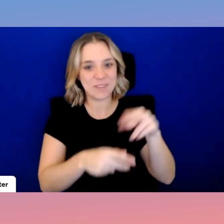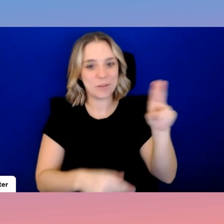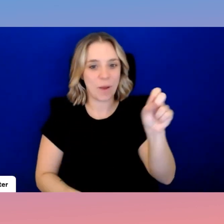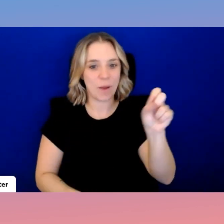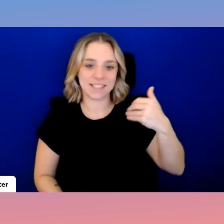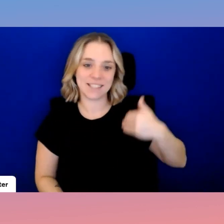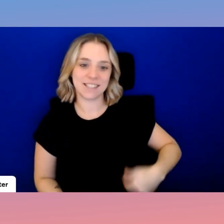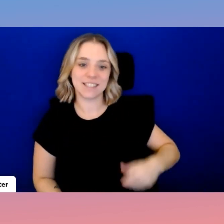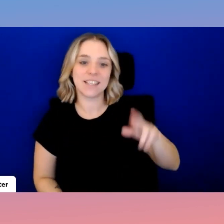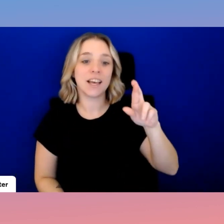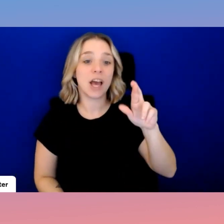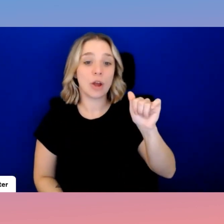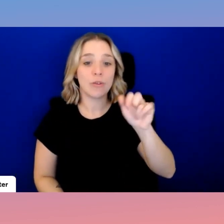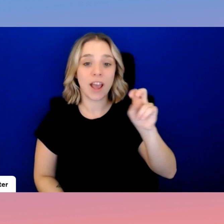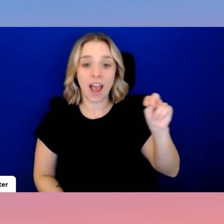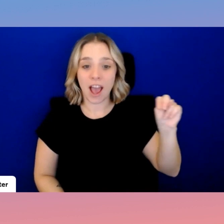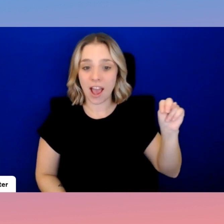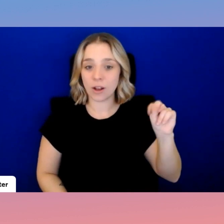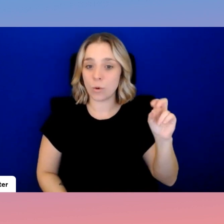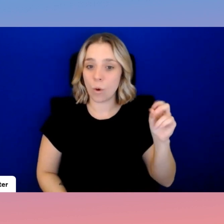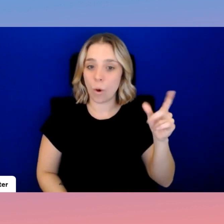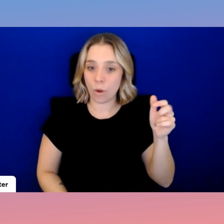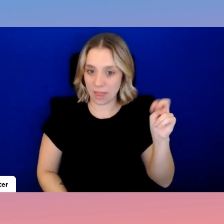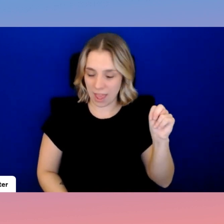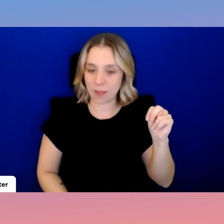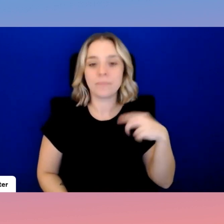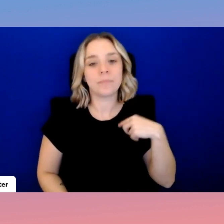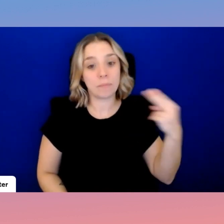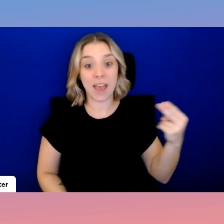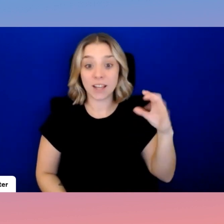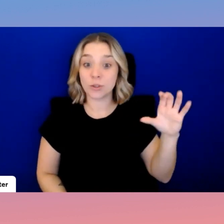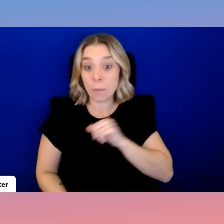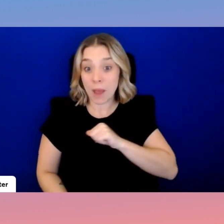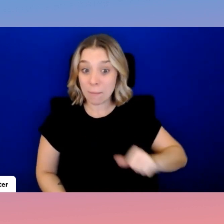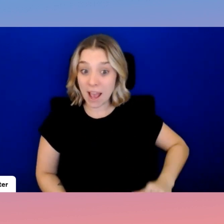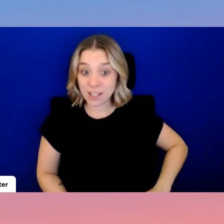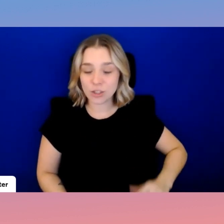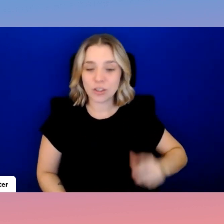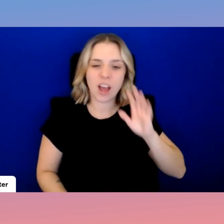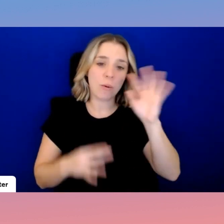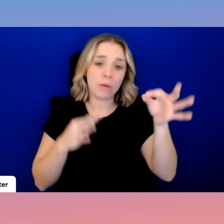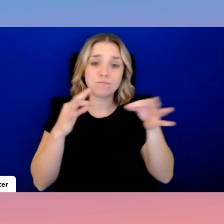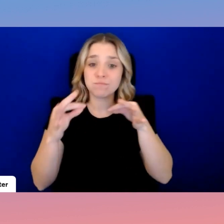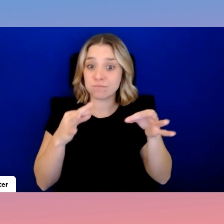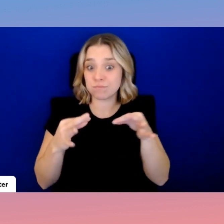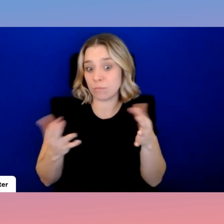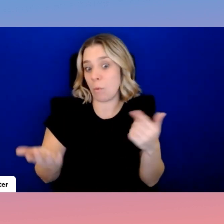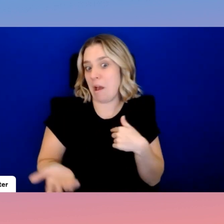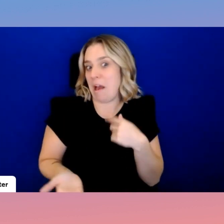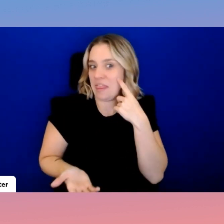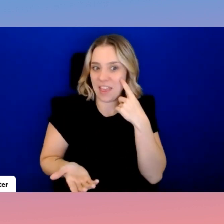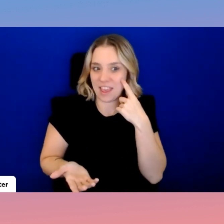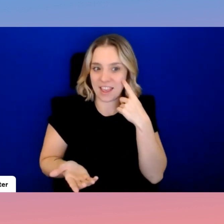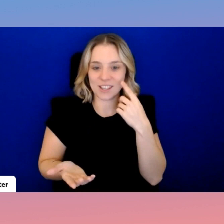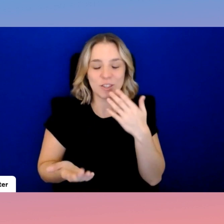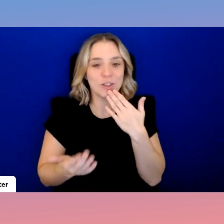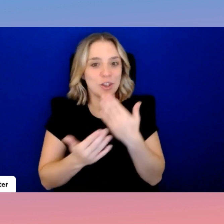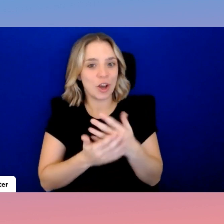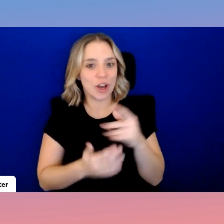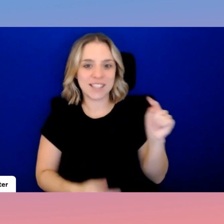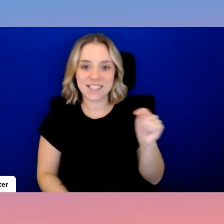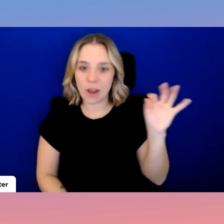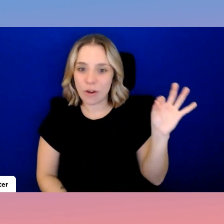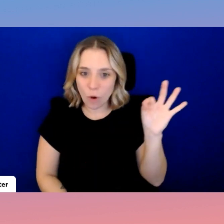is Riaan Nolan, and I'm a HashiCorp ambassador, and I'd like to take you through what I think a good Terraform